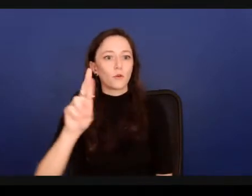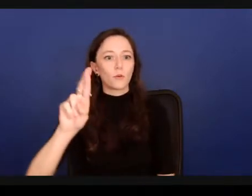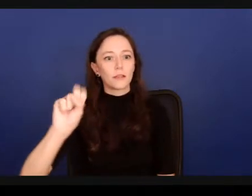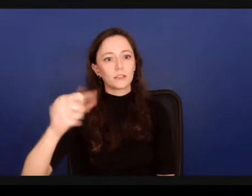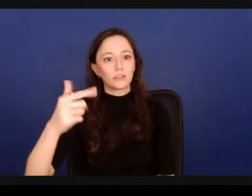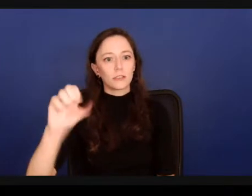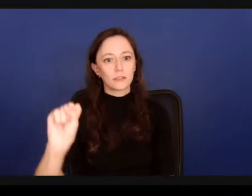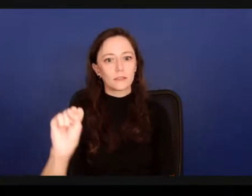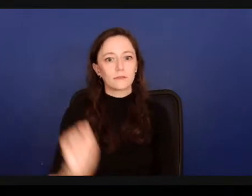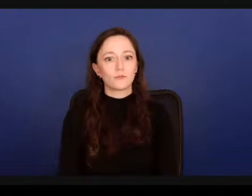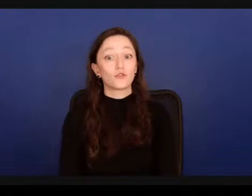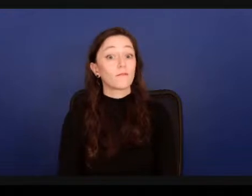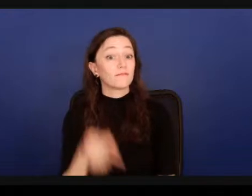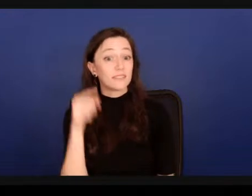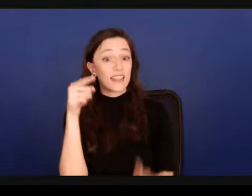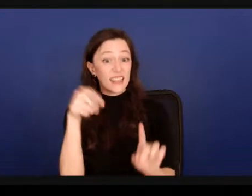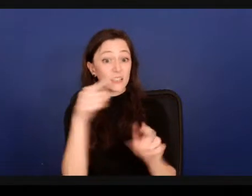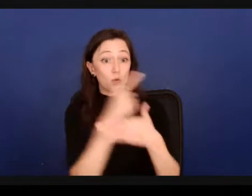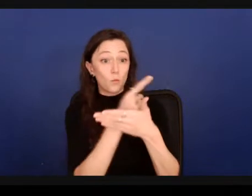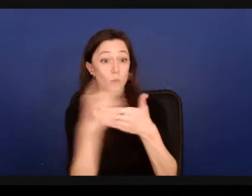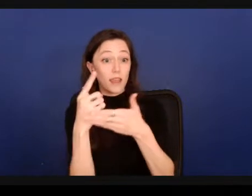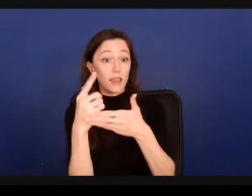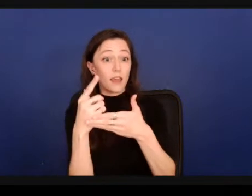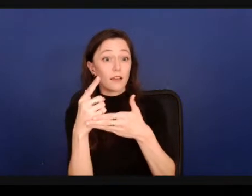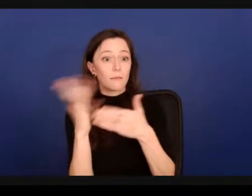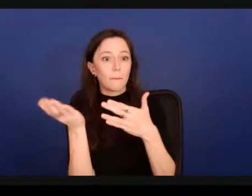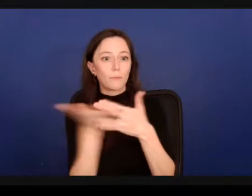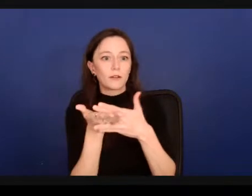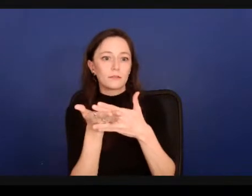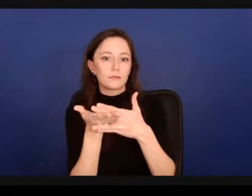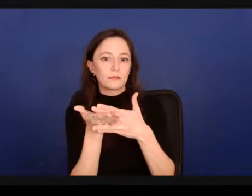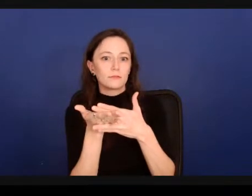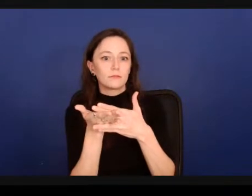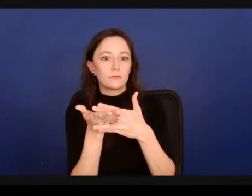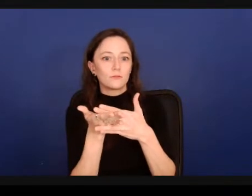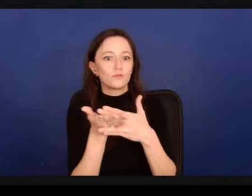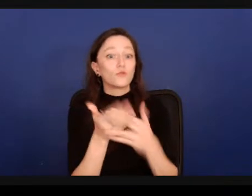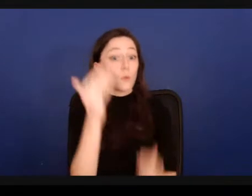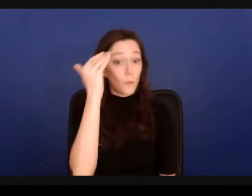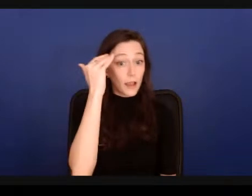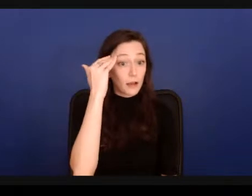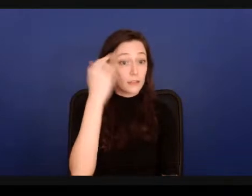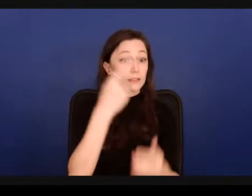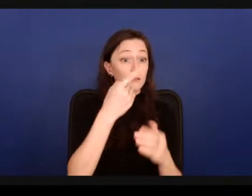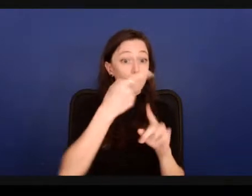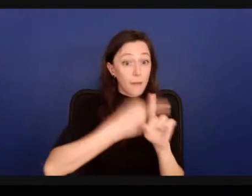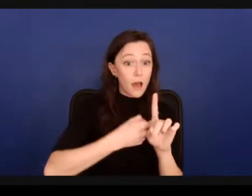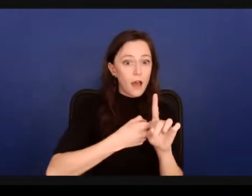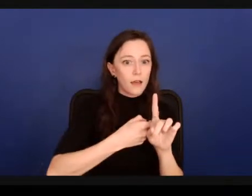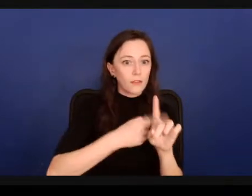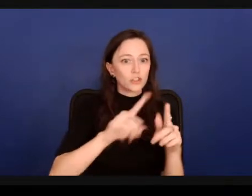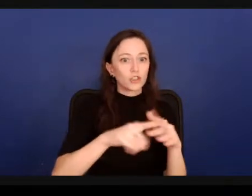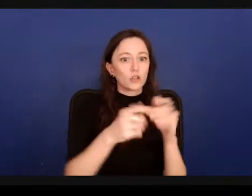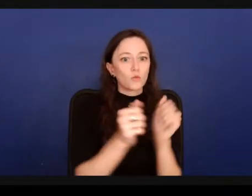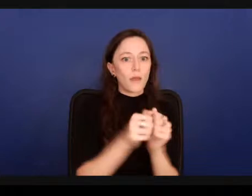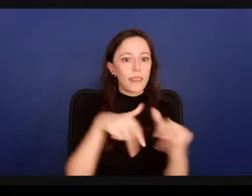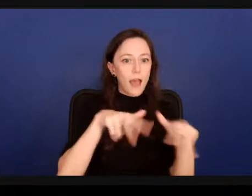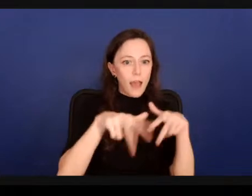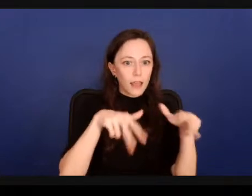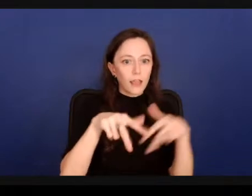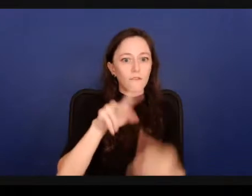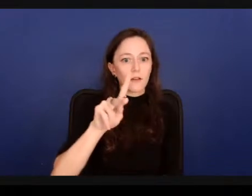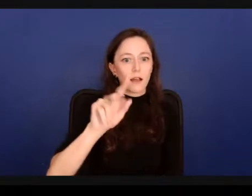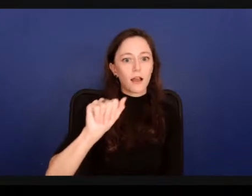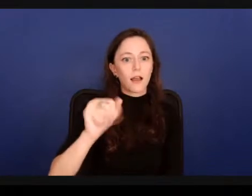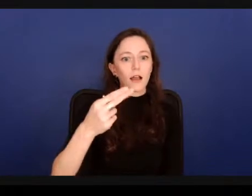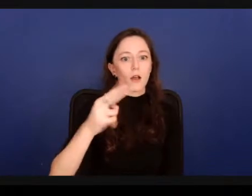week is off for Volcano Awareness Month. Officially begins on Sunday with a hike at Kahuku, 9:30 a.m., Birth